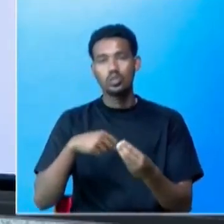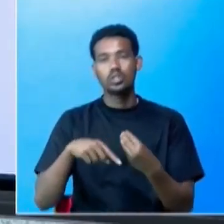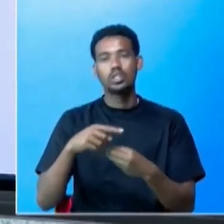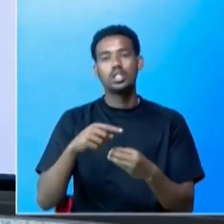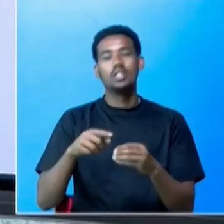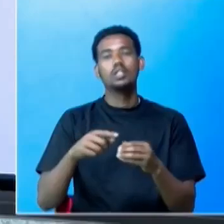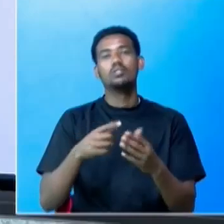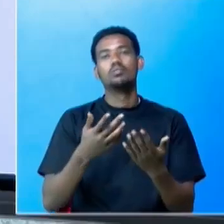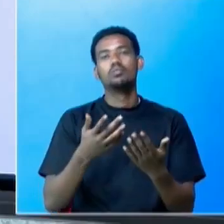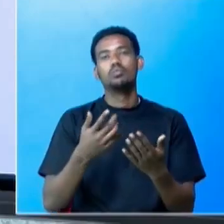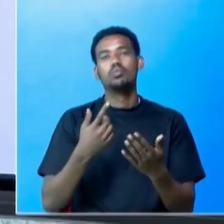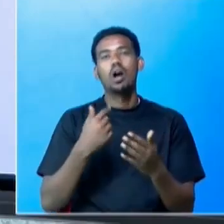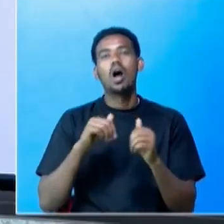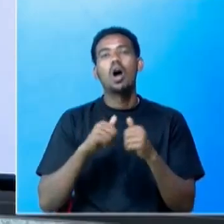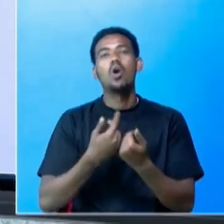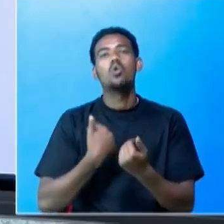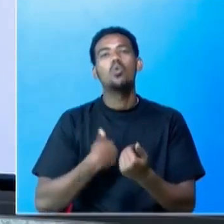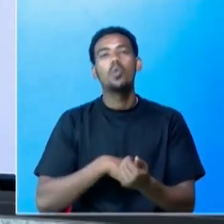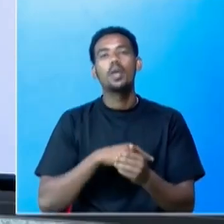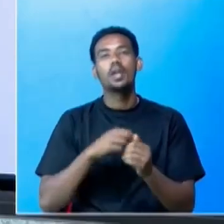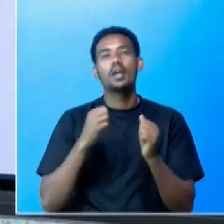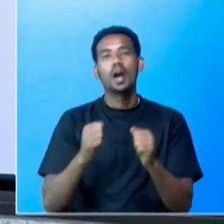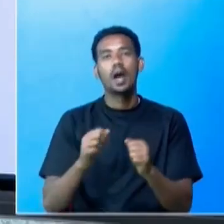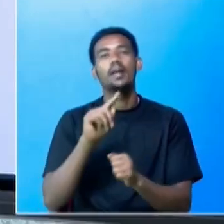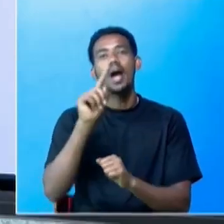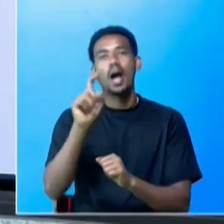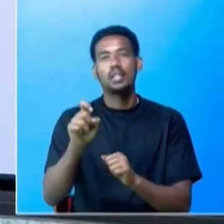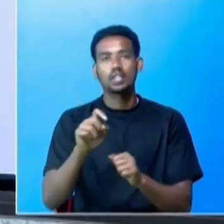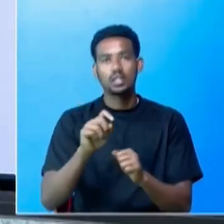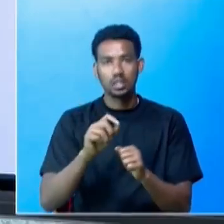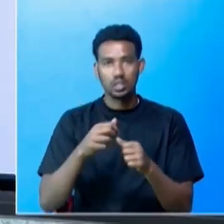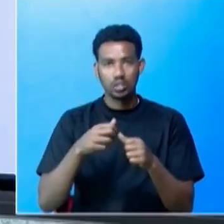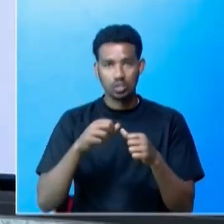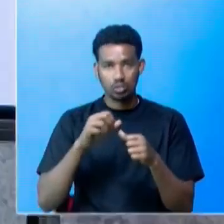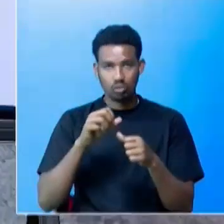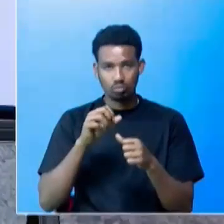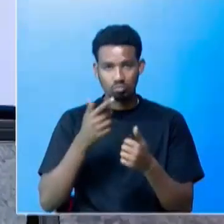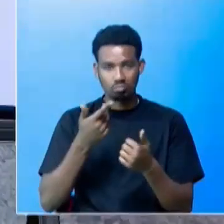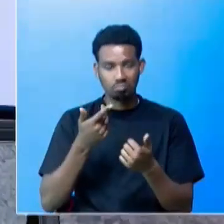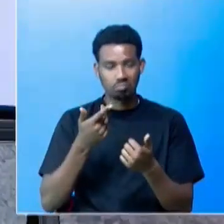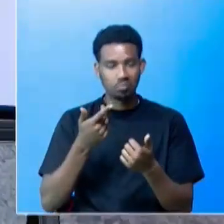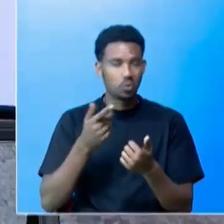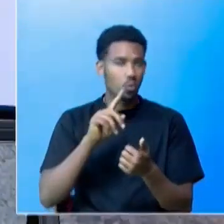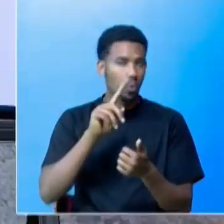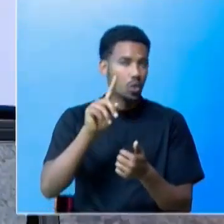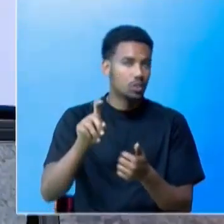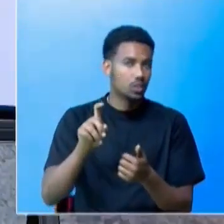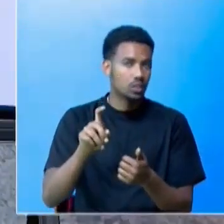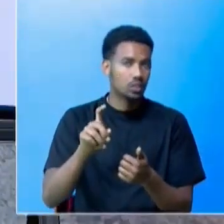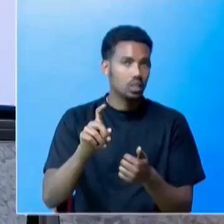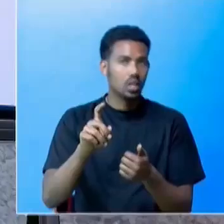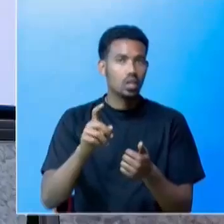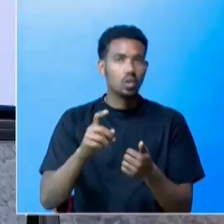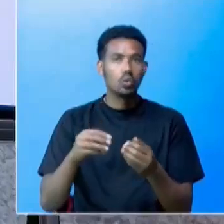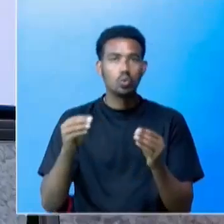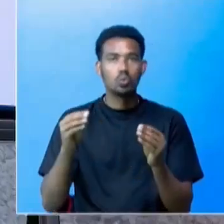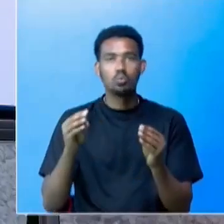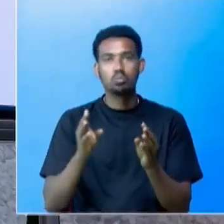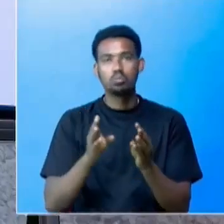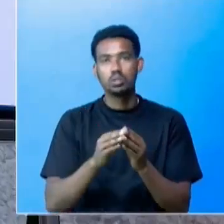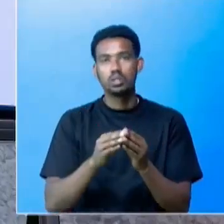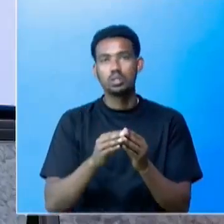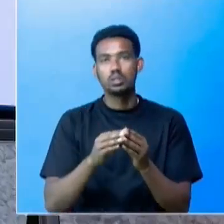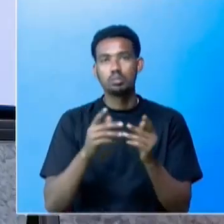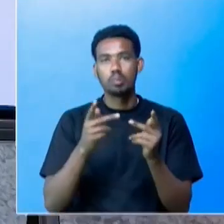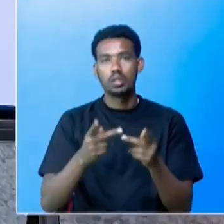also how we can ask question in present continuous tense and also change some sentences